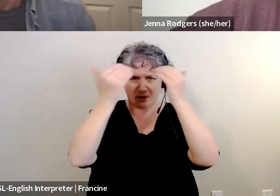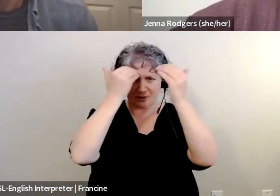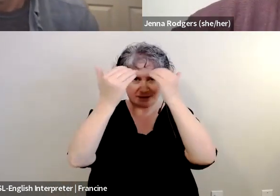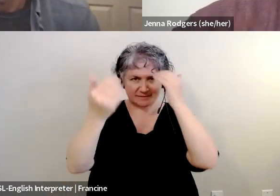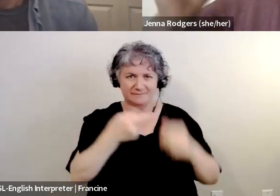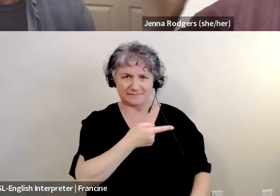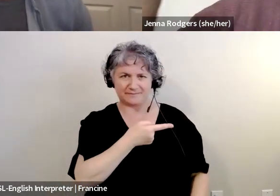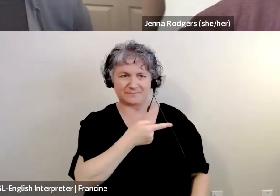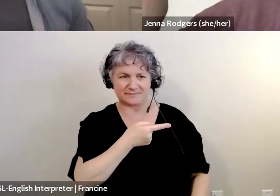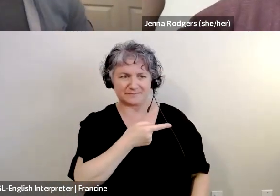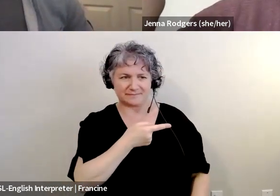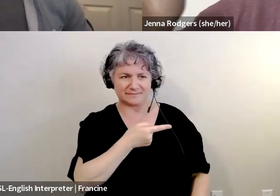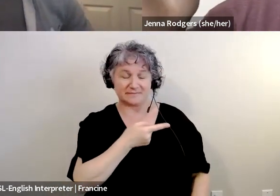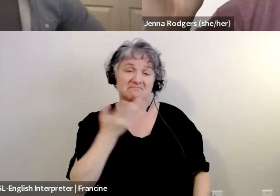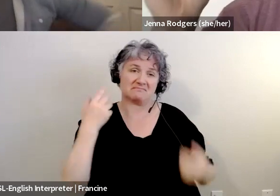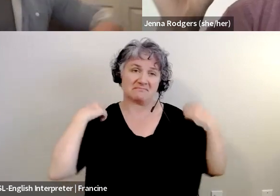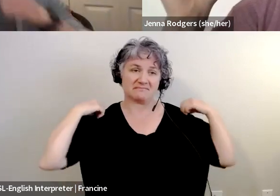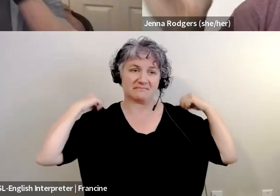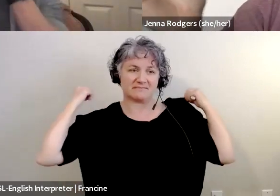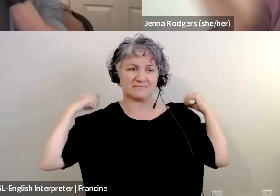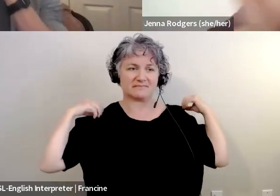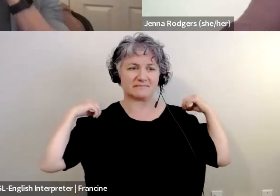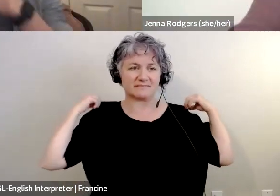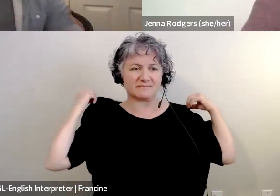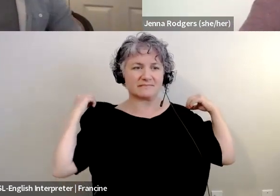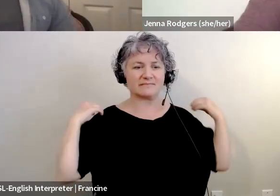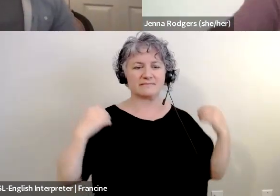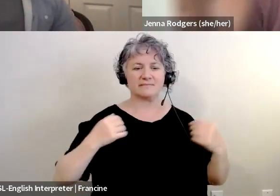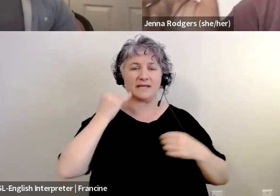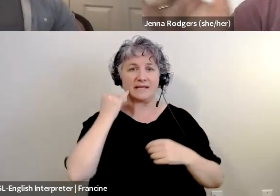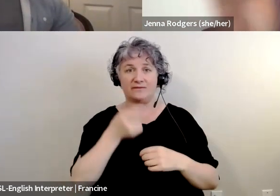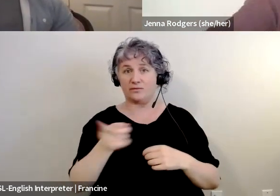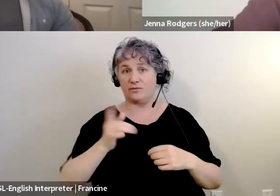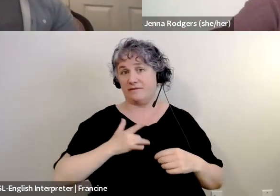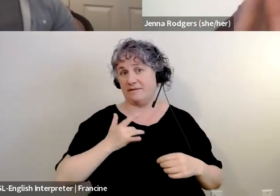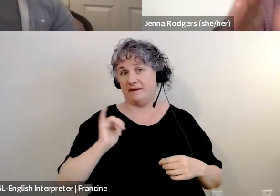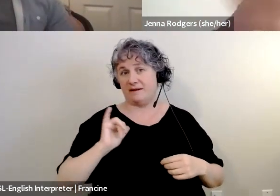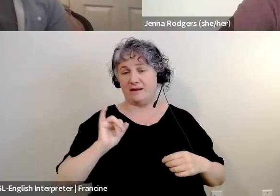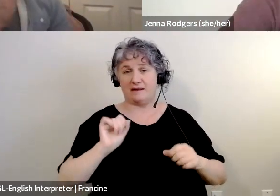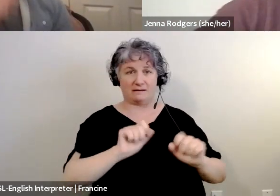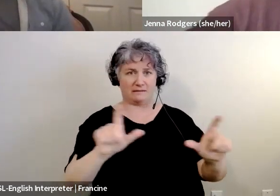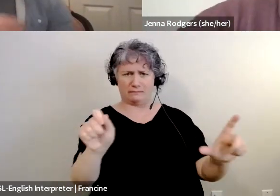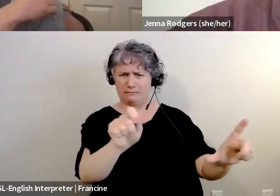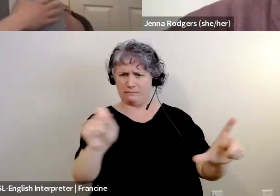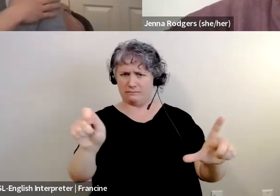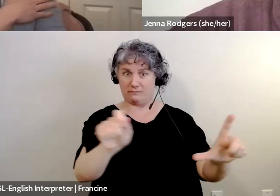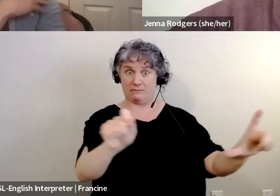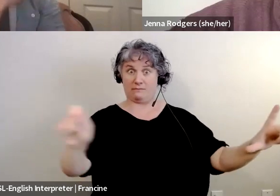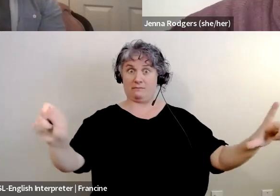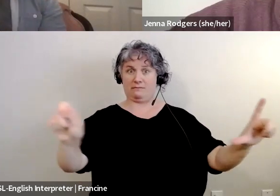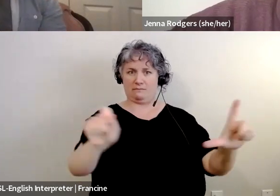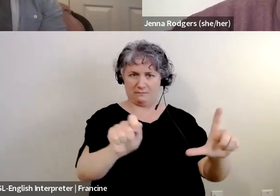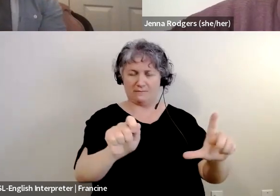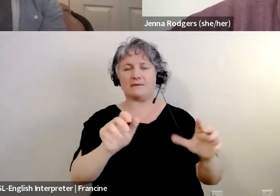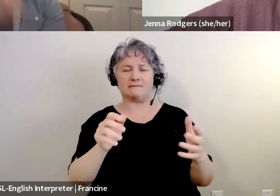is like, one of those moments we're going to be here for a second. So if you feel like sliding the panels visually and the balance, because there's nothing on that slide, you're